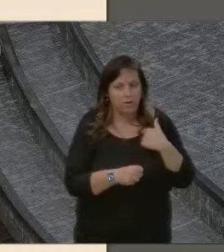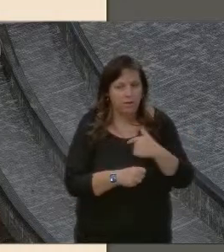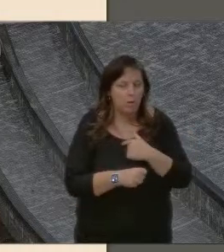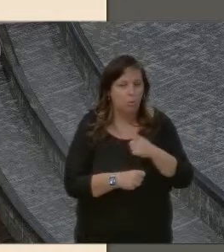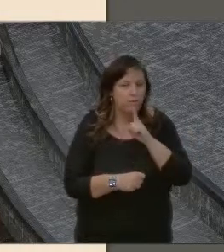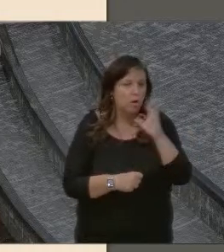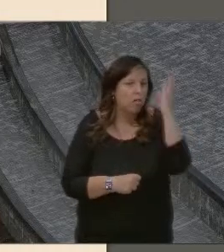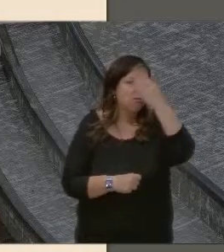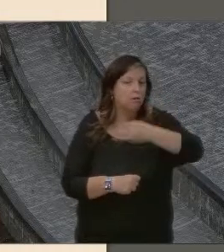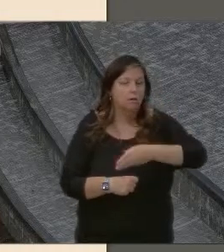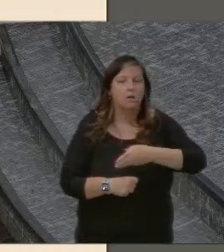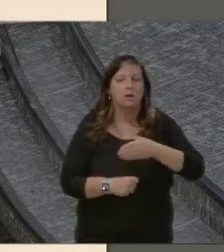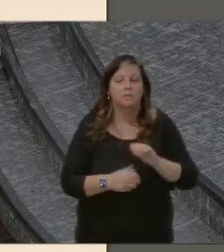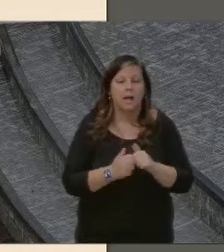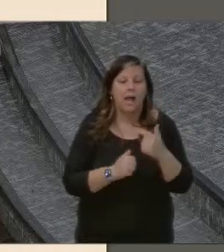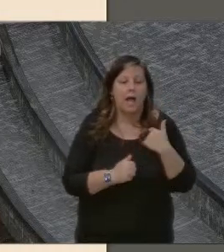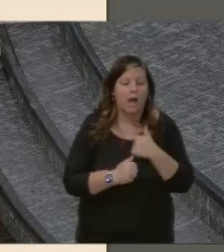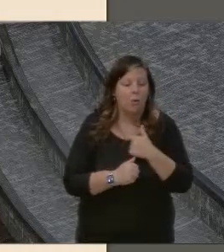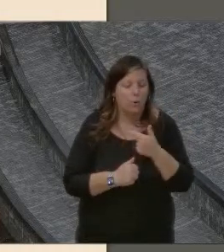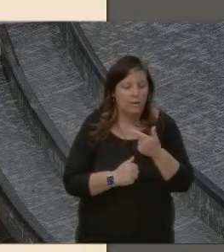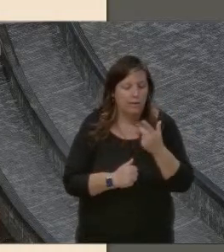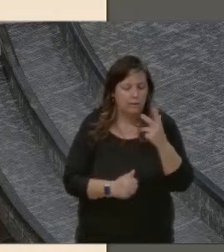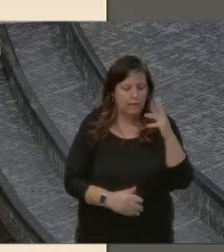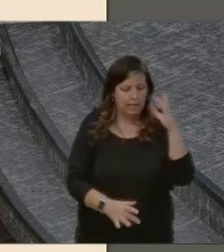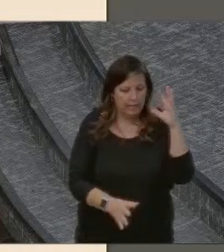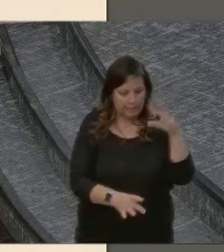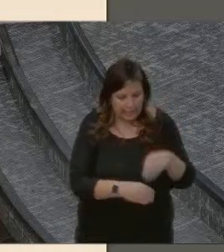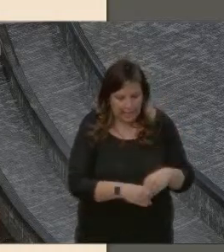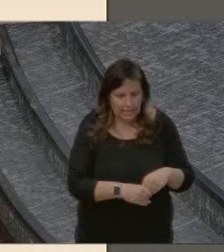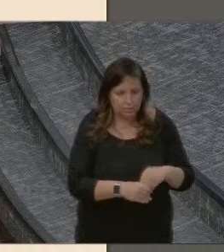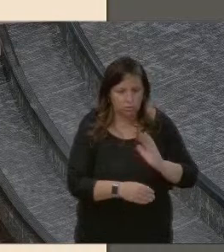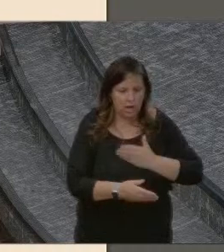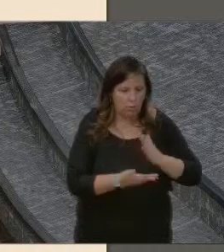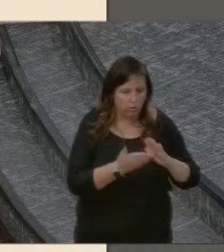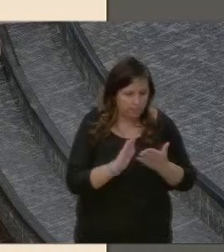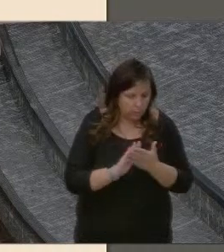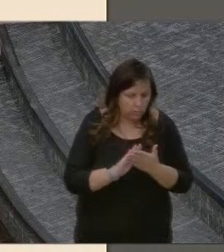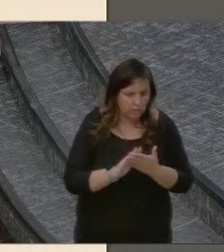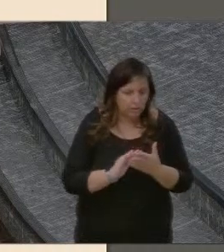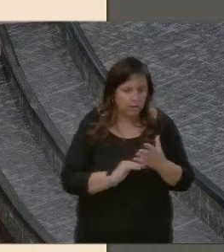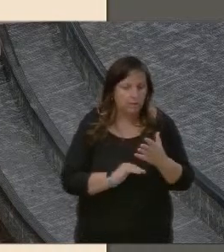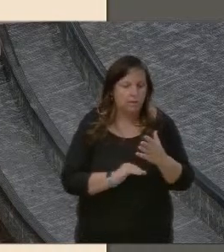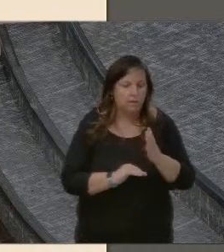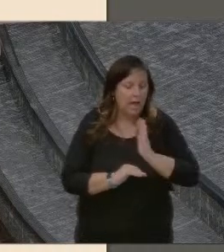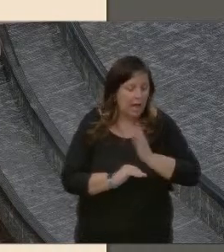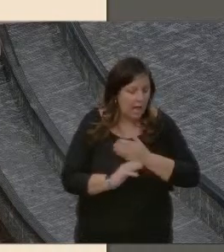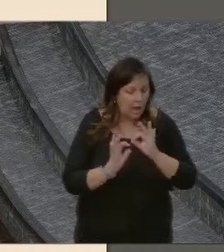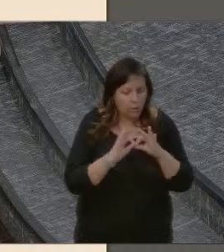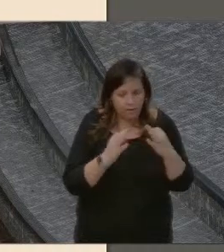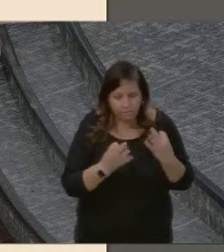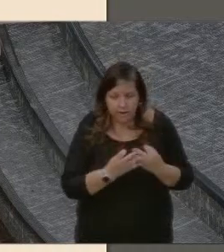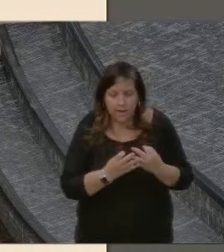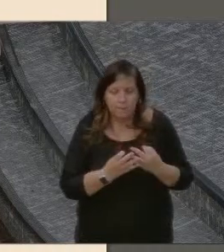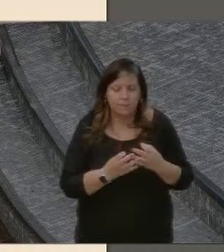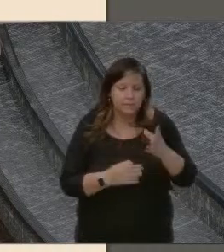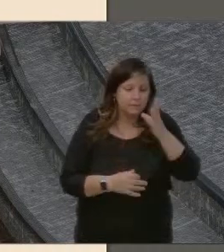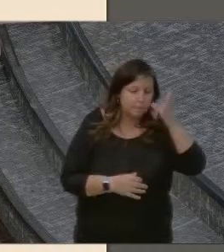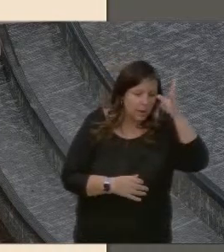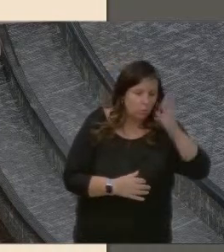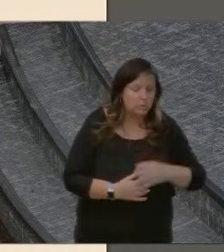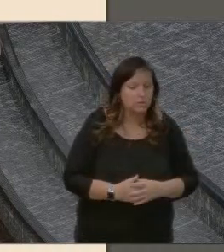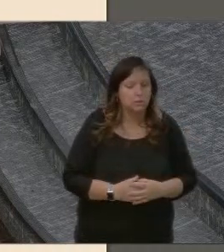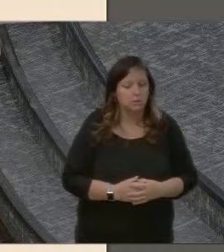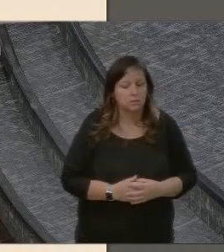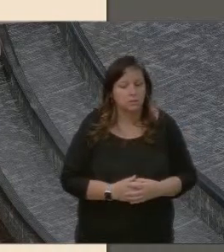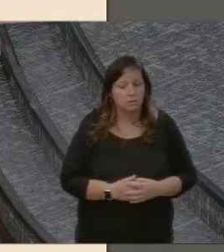we engage our community, how we engage our families and parents, and I will